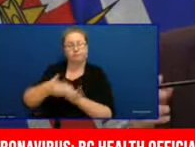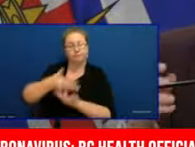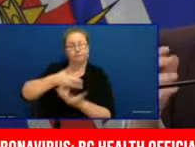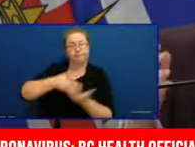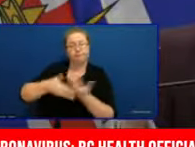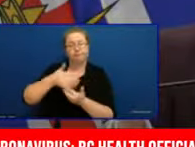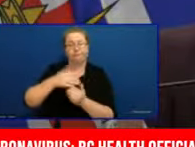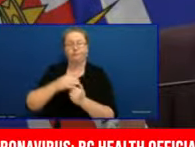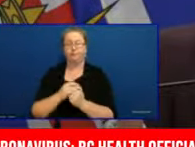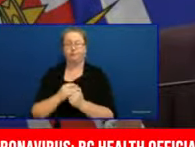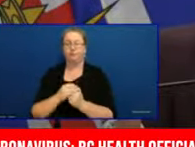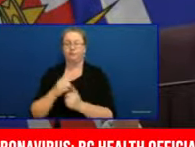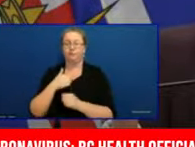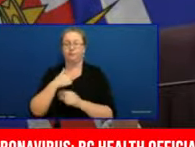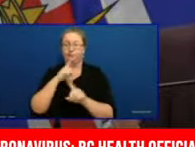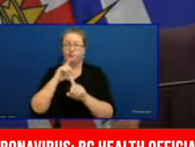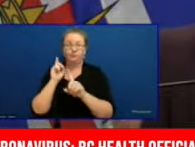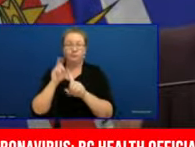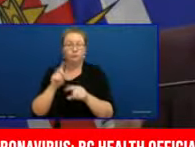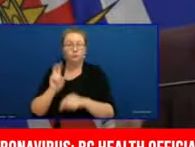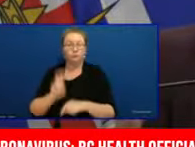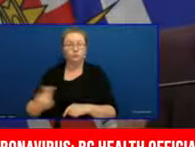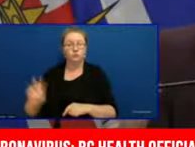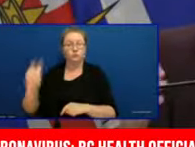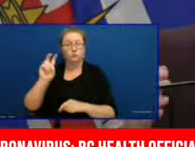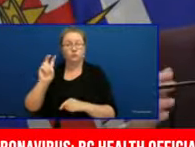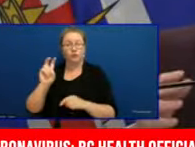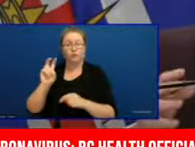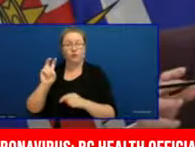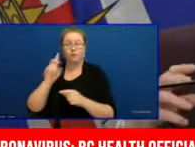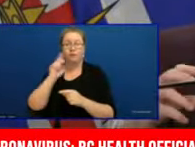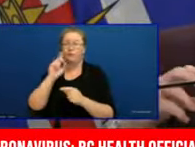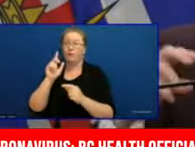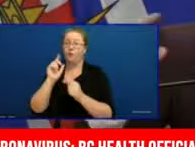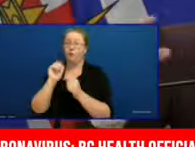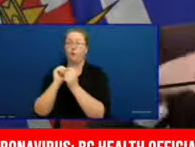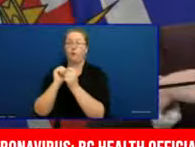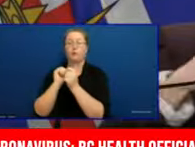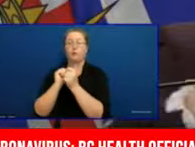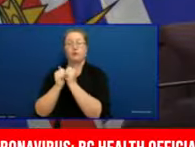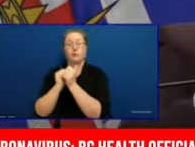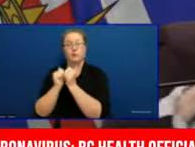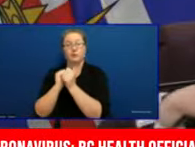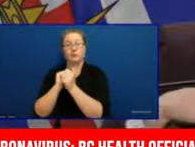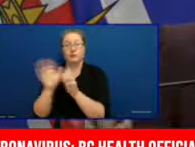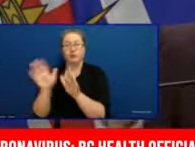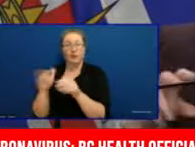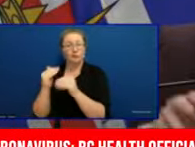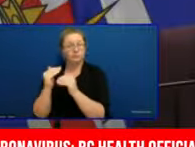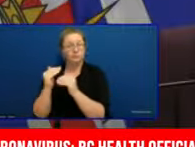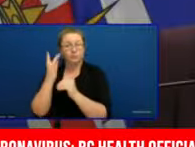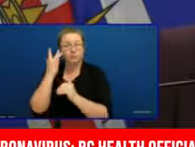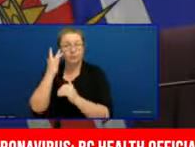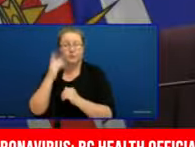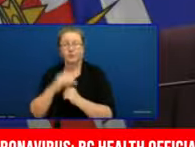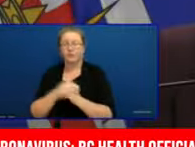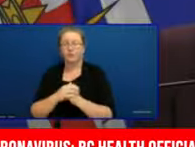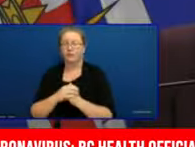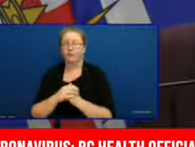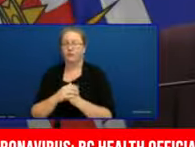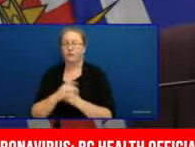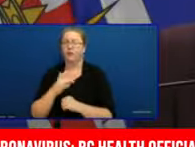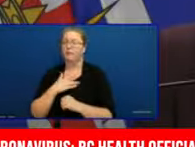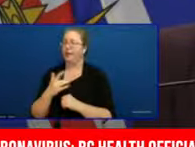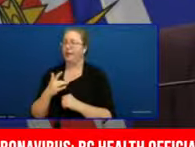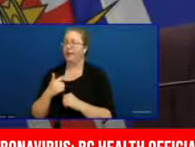games. Part of the reason that I put the restrictions on travel to play sports in different regions of the province